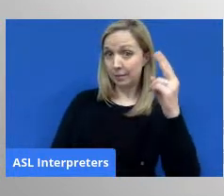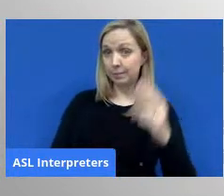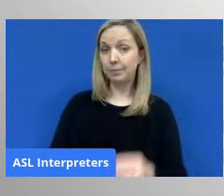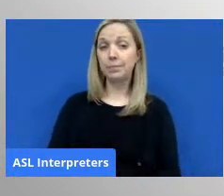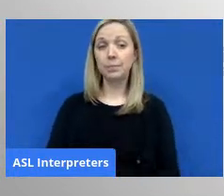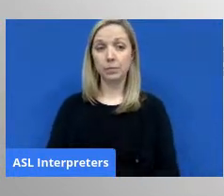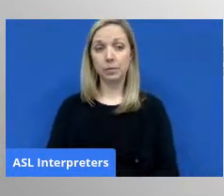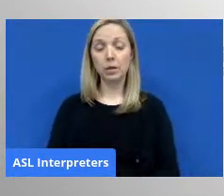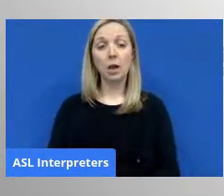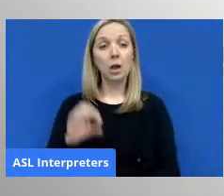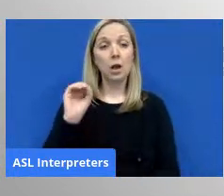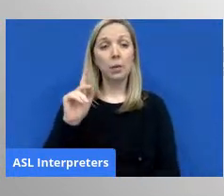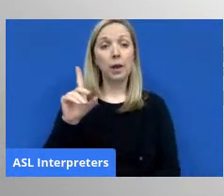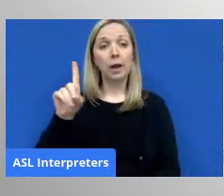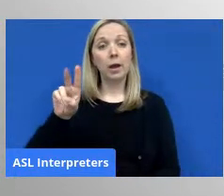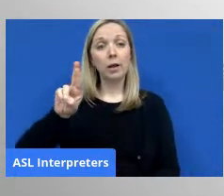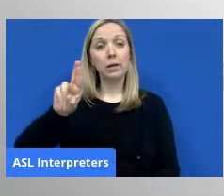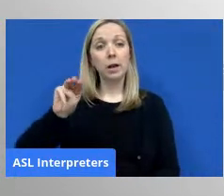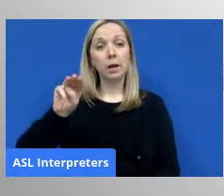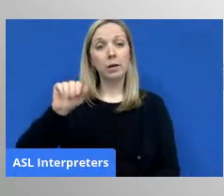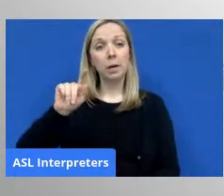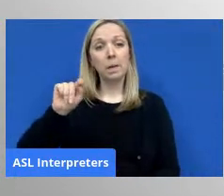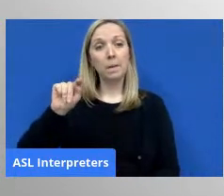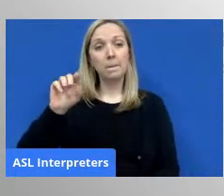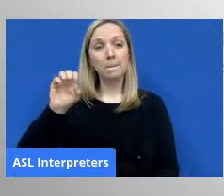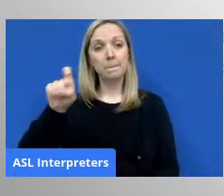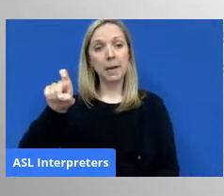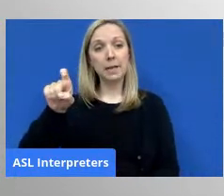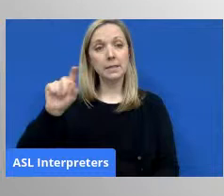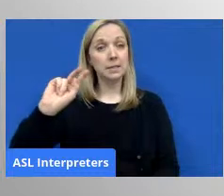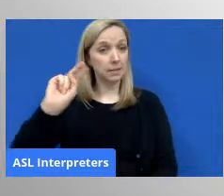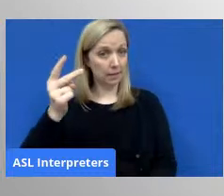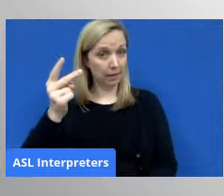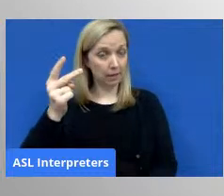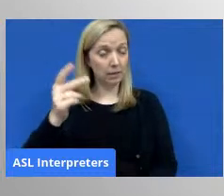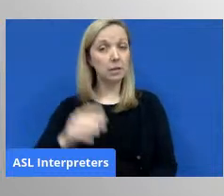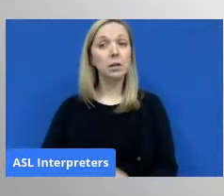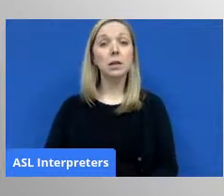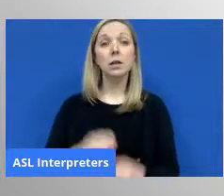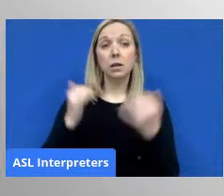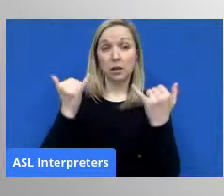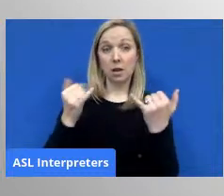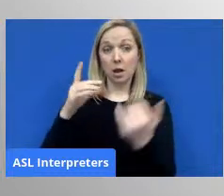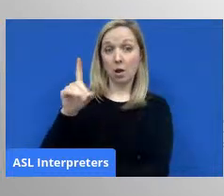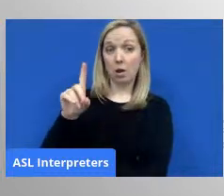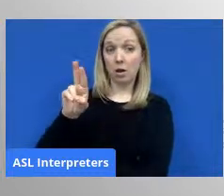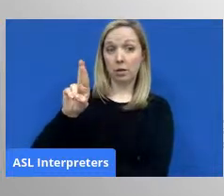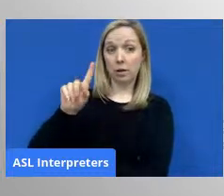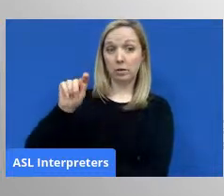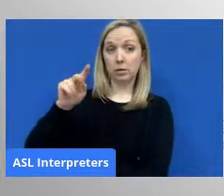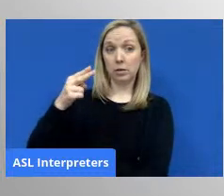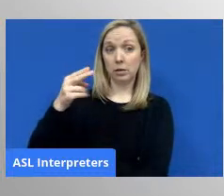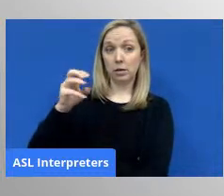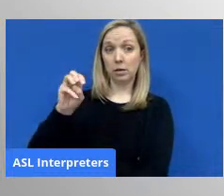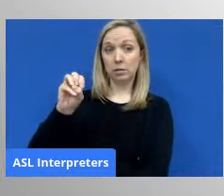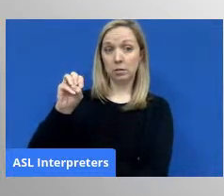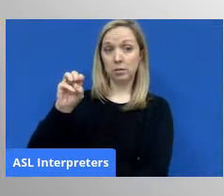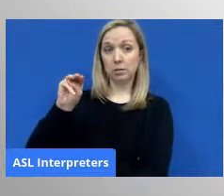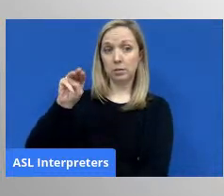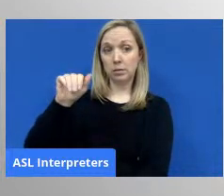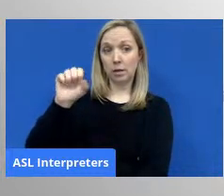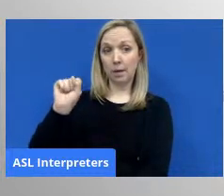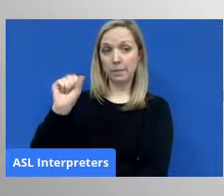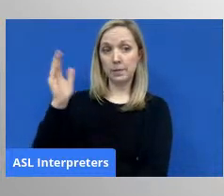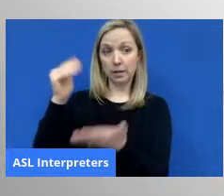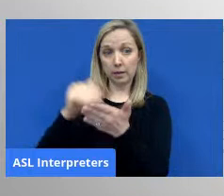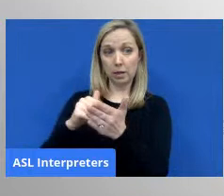and Dr. Maddox for the second. Dr. Thomas, if you would take roll for all of those in favor of